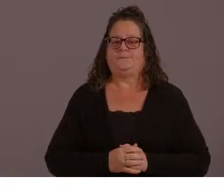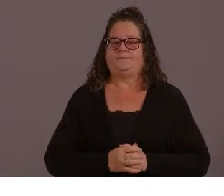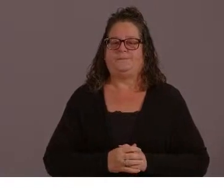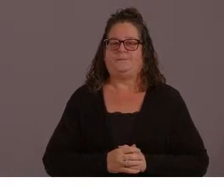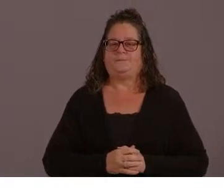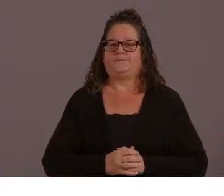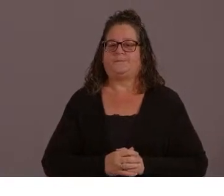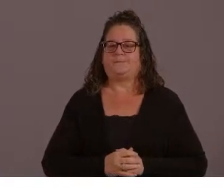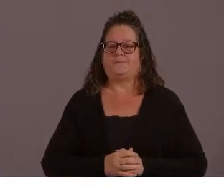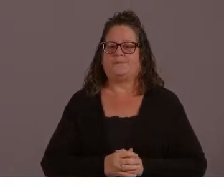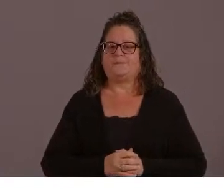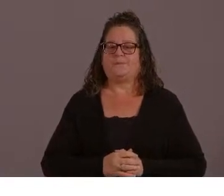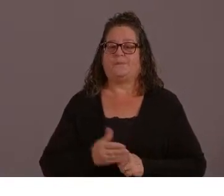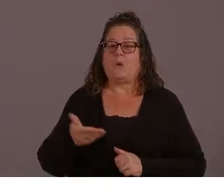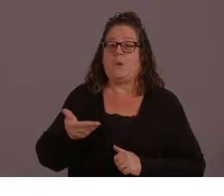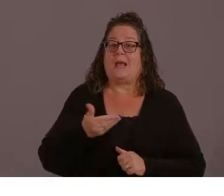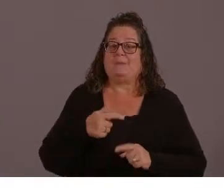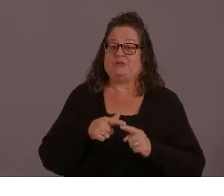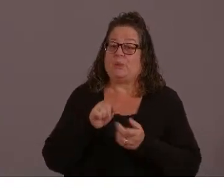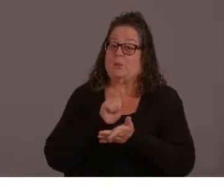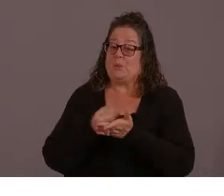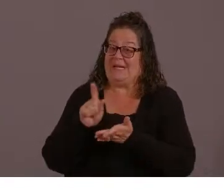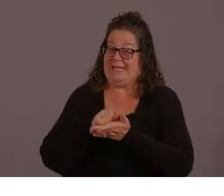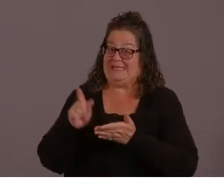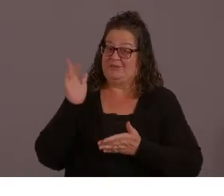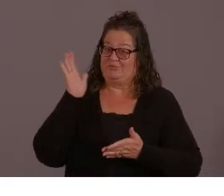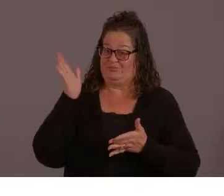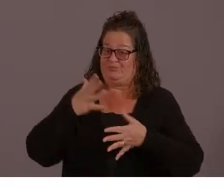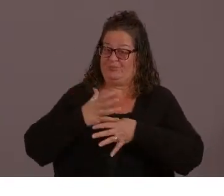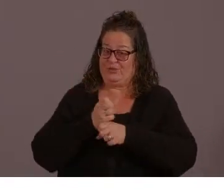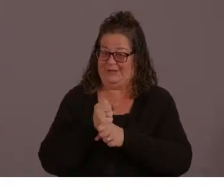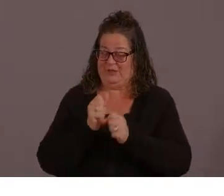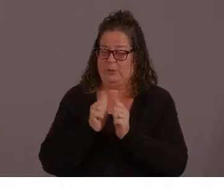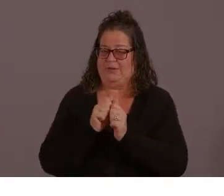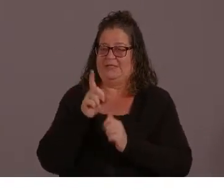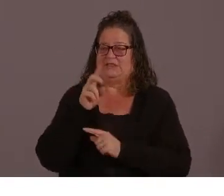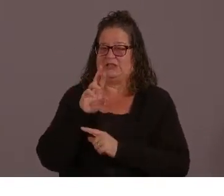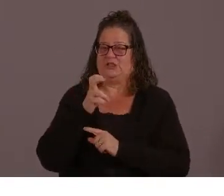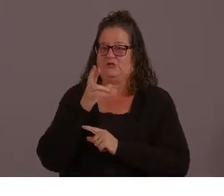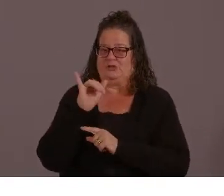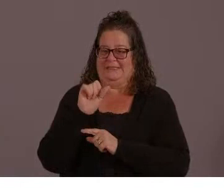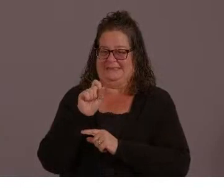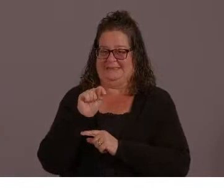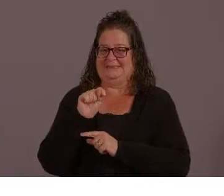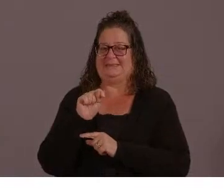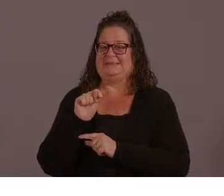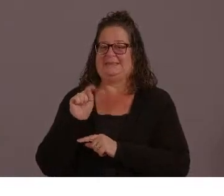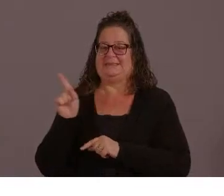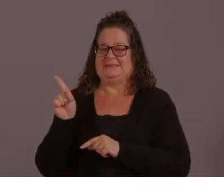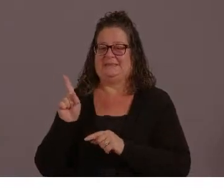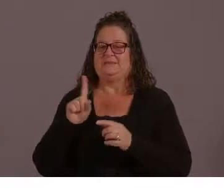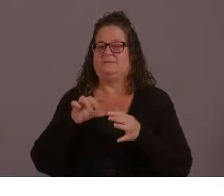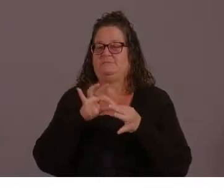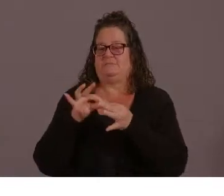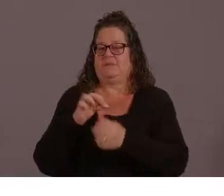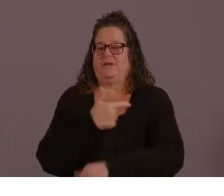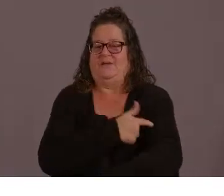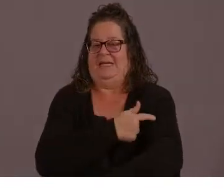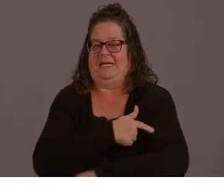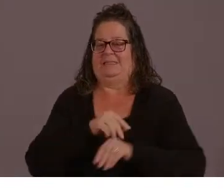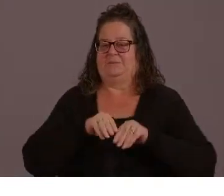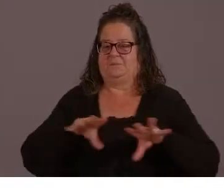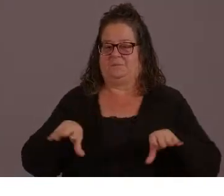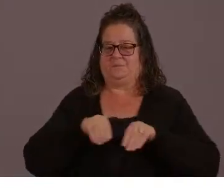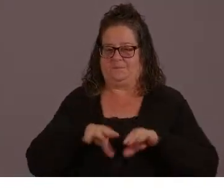Welcome to our weekly briefing with Dr. Christ on vaccine distribution. After Dr. Christ makes a presentation, we will have